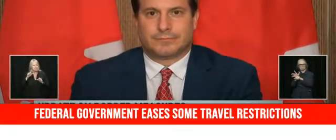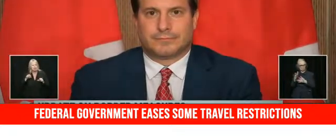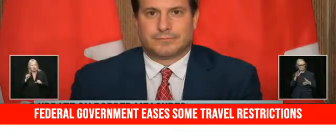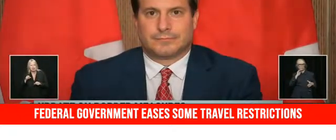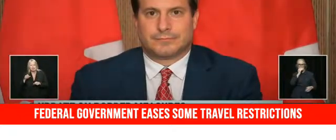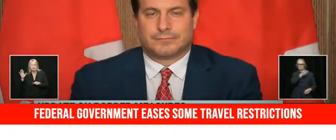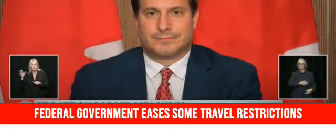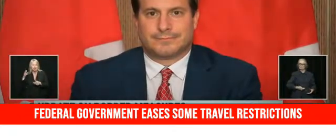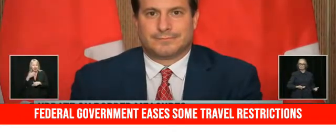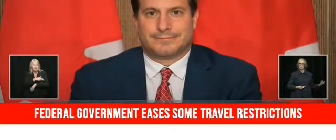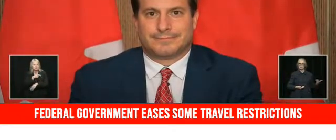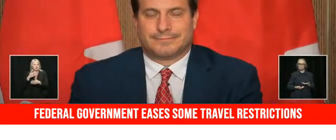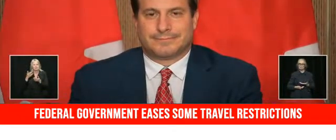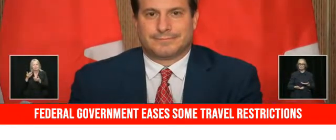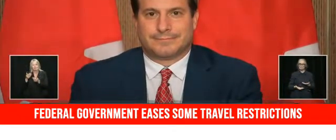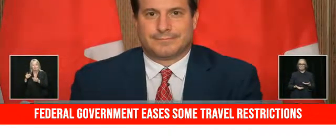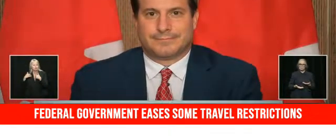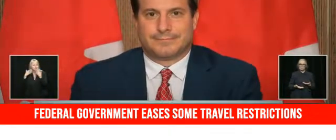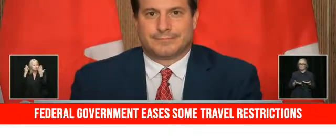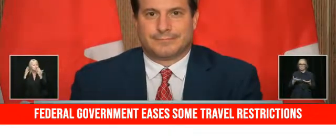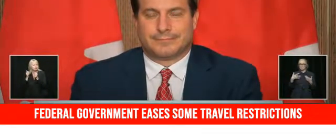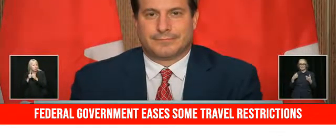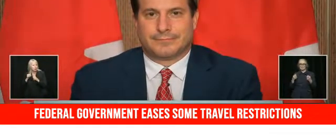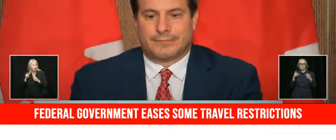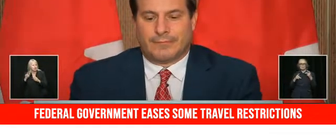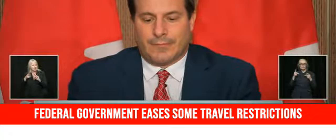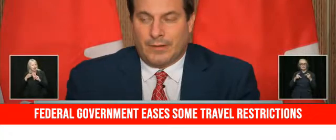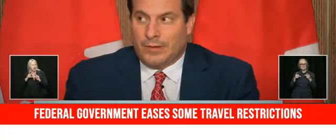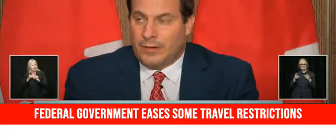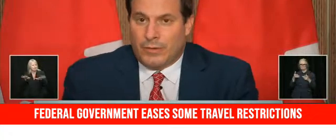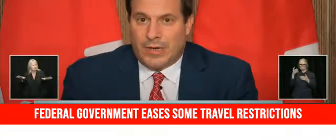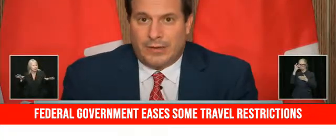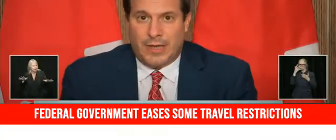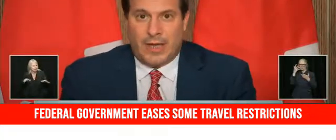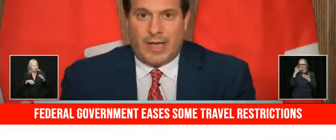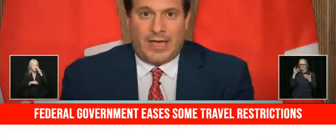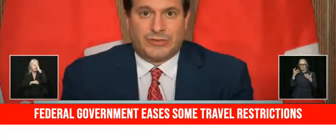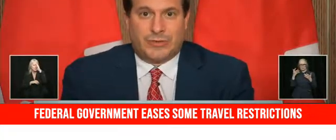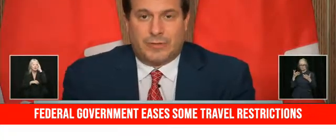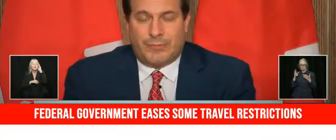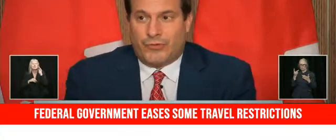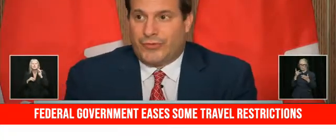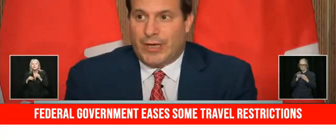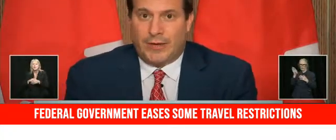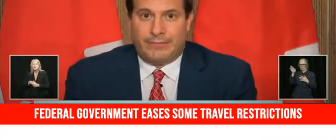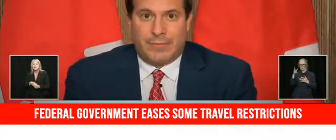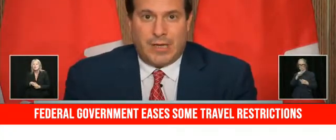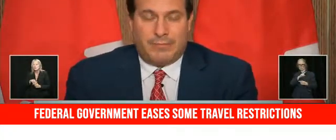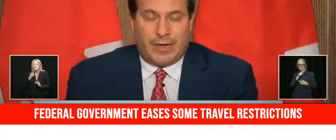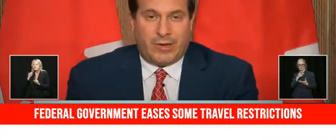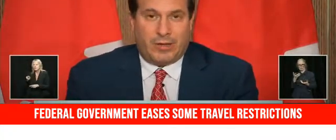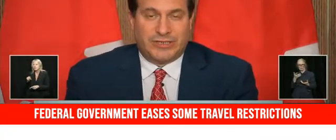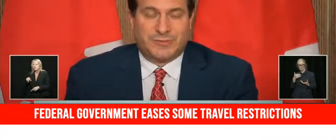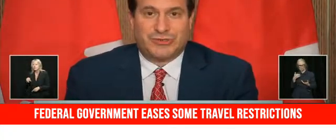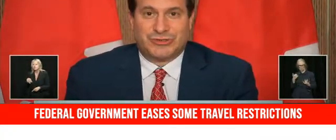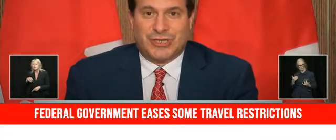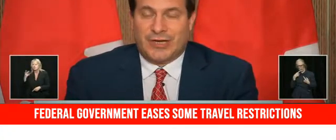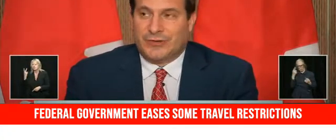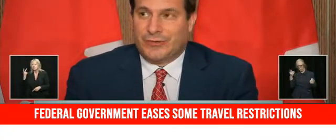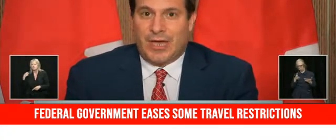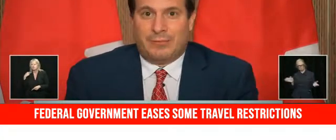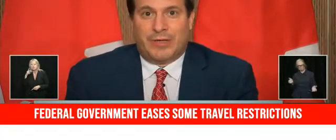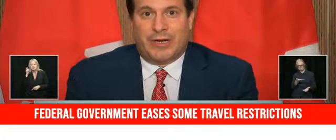be overwhelmed with what we're seeing in the second wave. Well, as you heard both my colleagues,